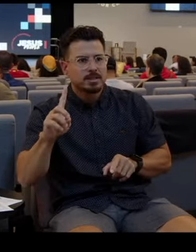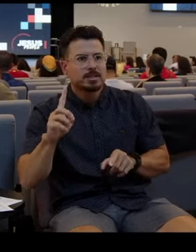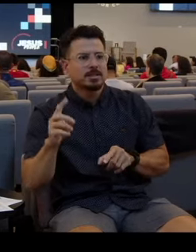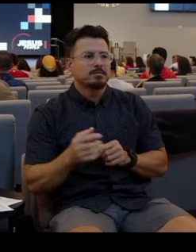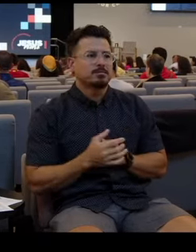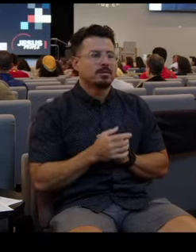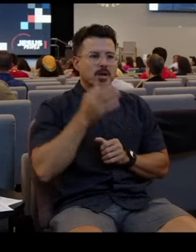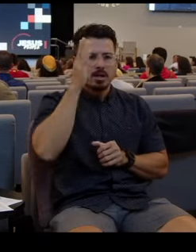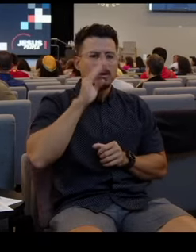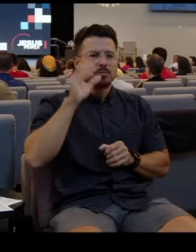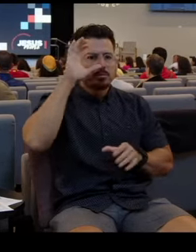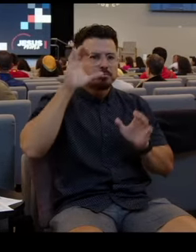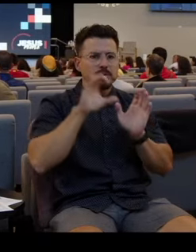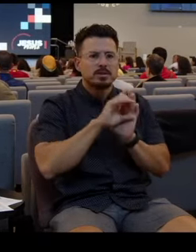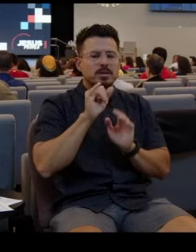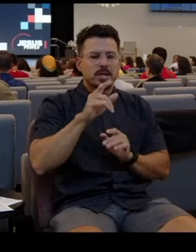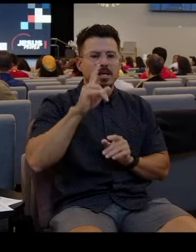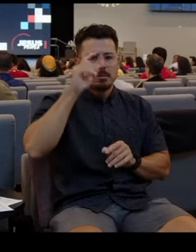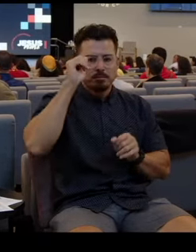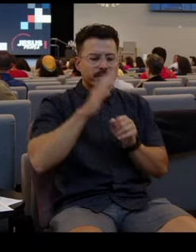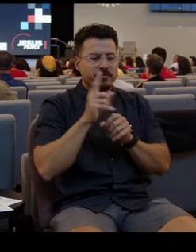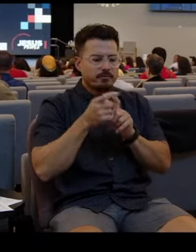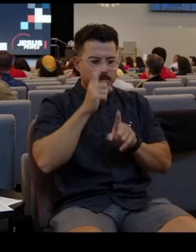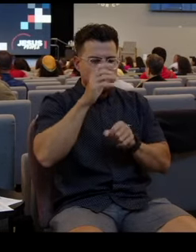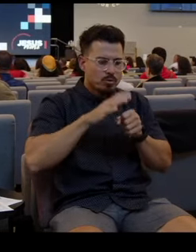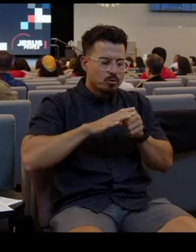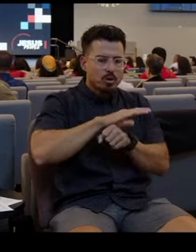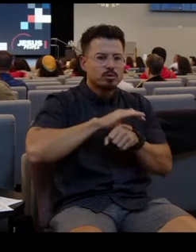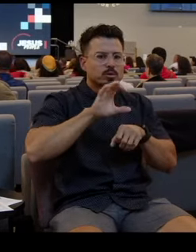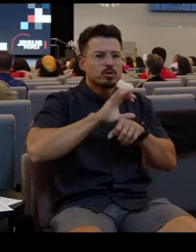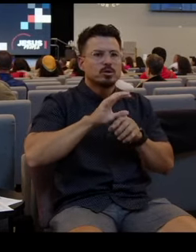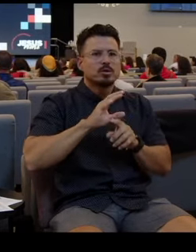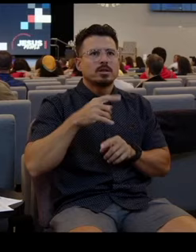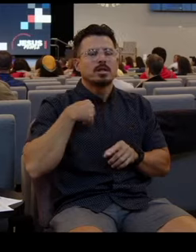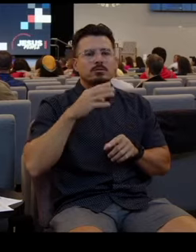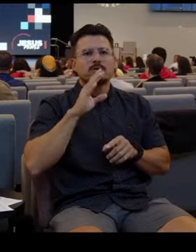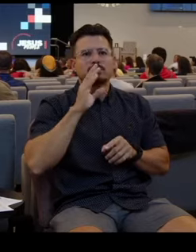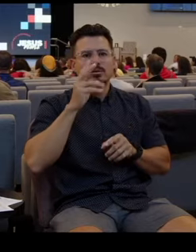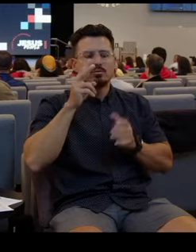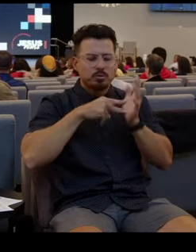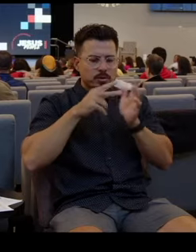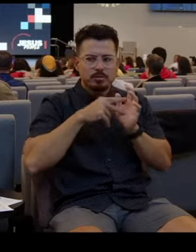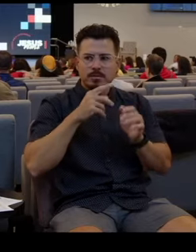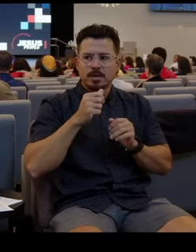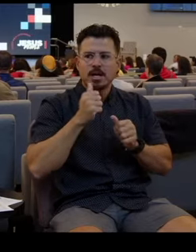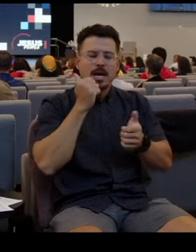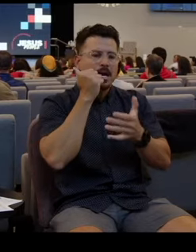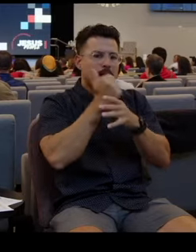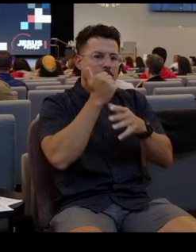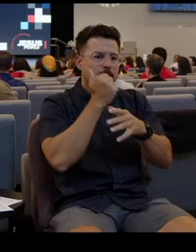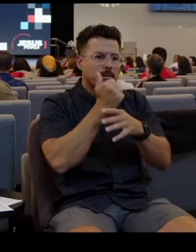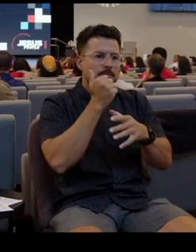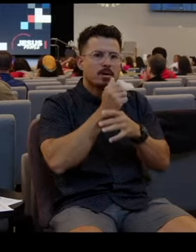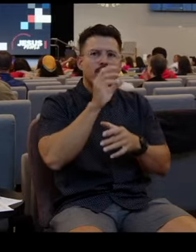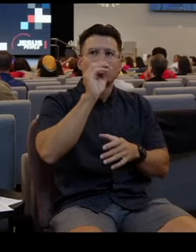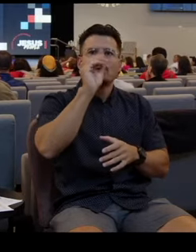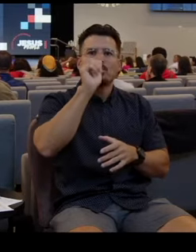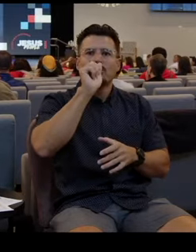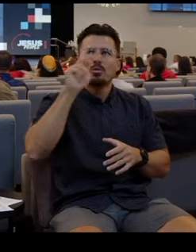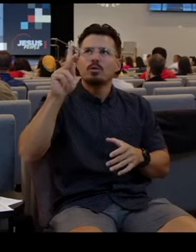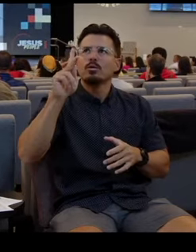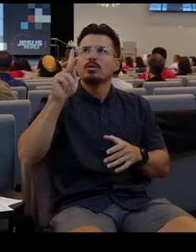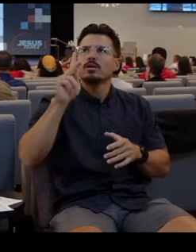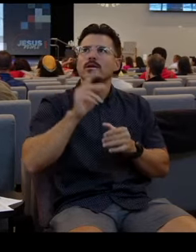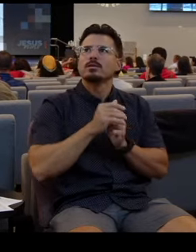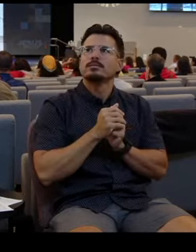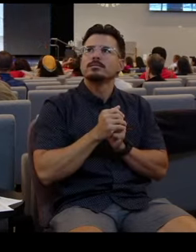And this is a picture, I believe, of the local church. I was reading about Abraham's oak. I think I have a photograph of it, Abraham's oak.